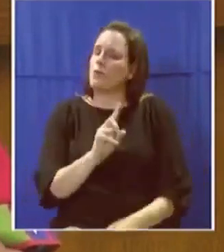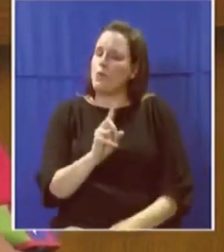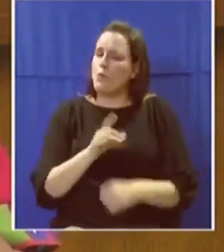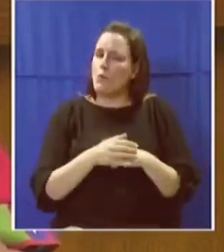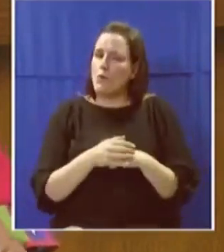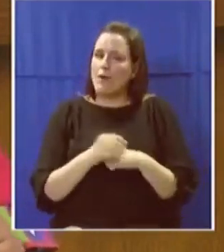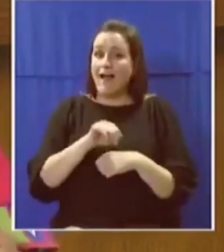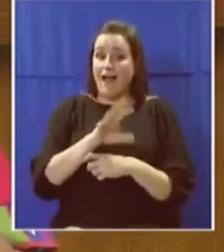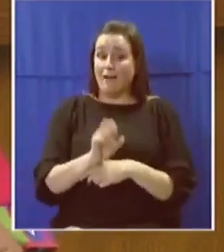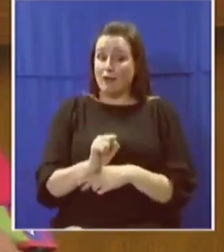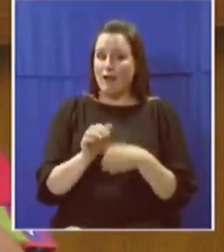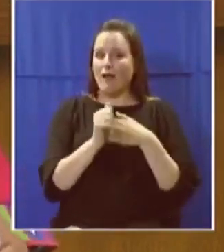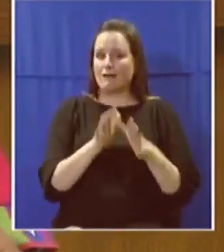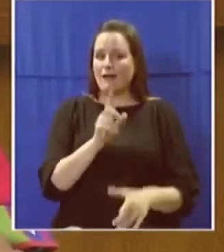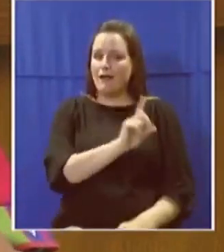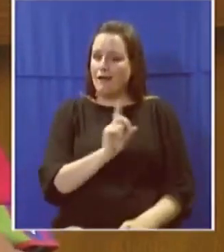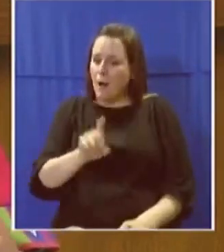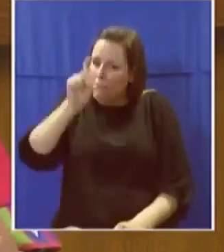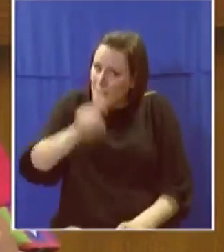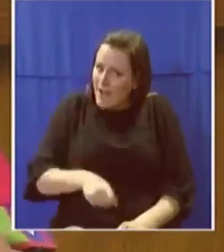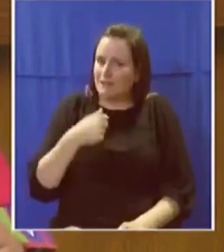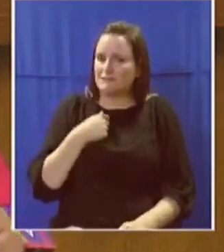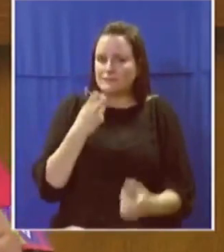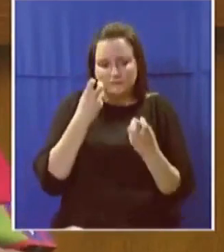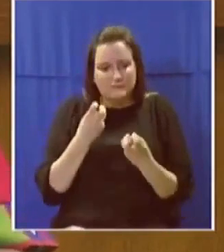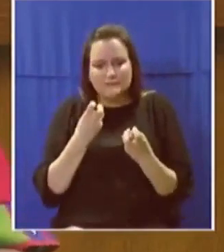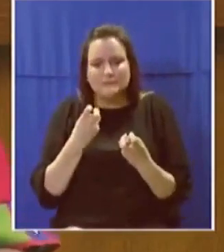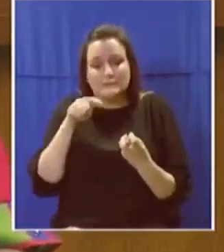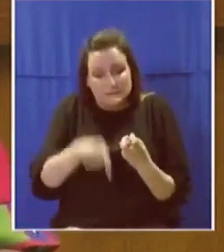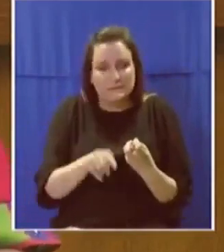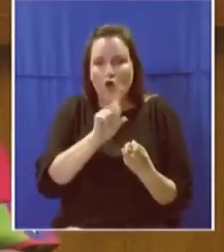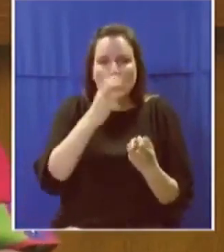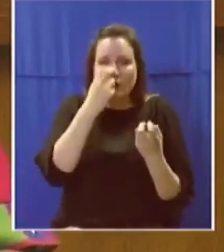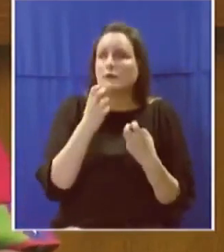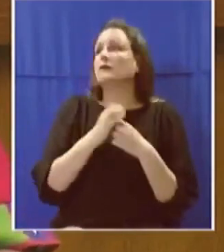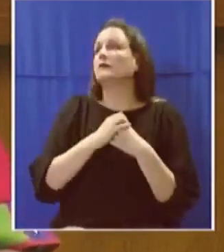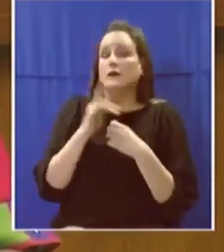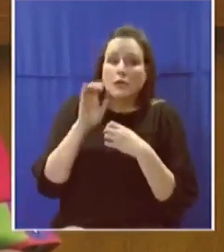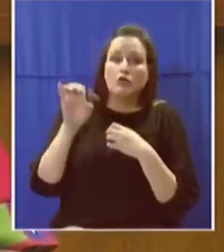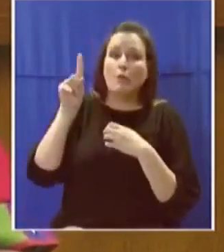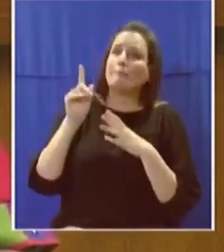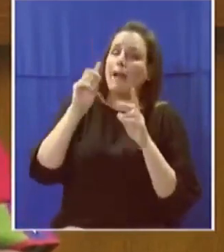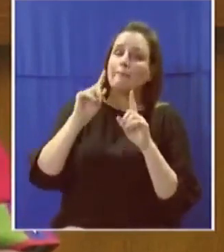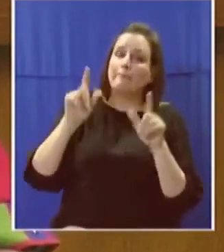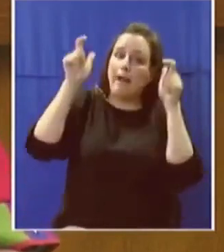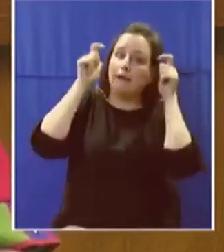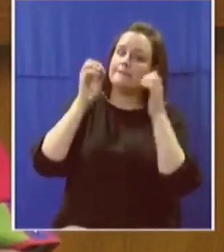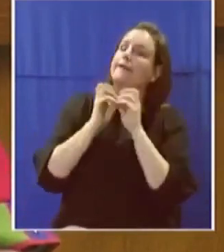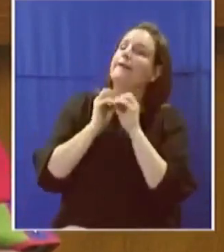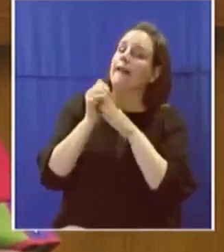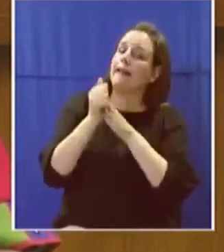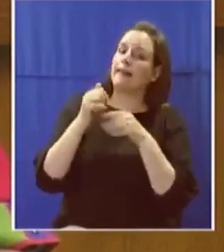if African leaders are continuously looking for a European master to lead Africa. All this will